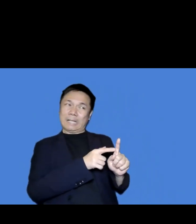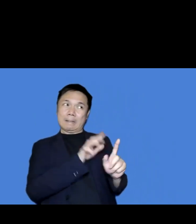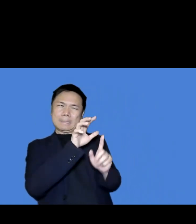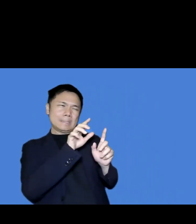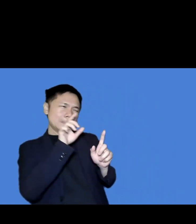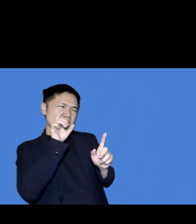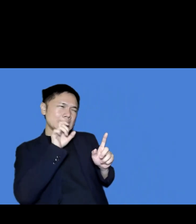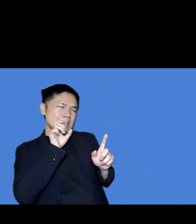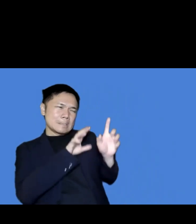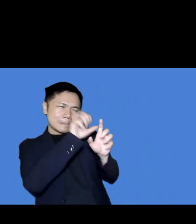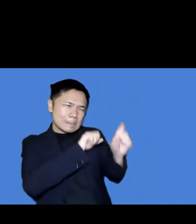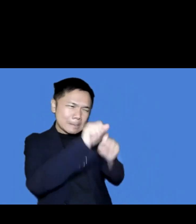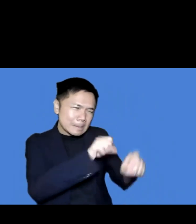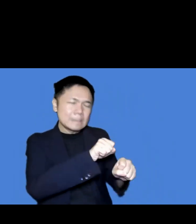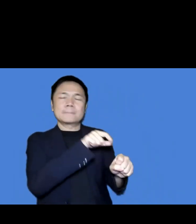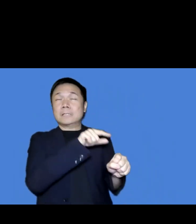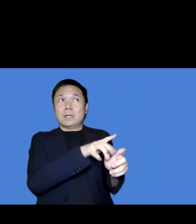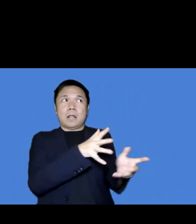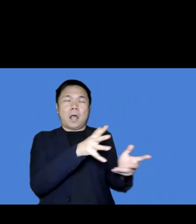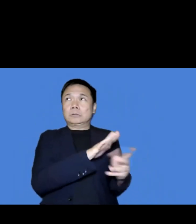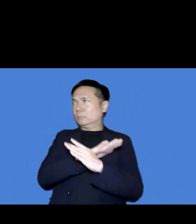need to include that bit. Thank you.